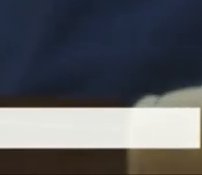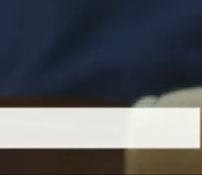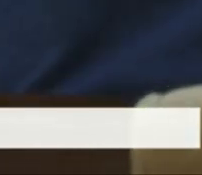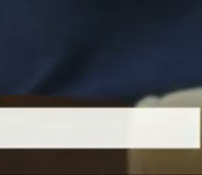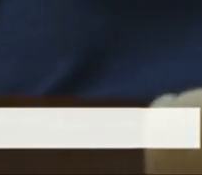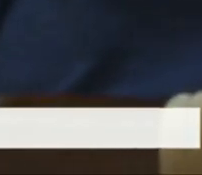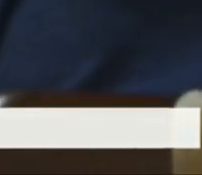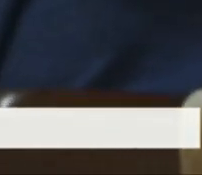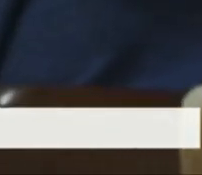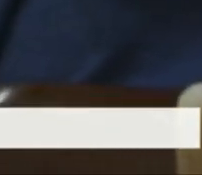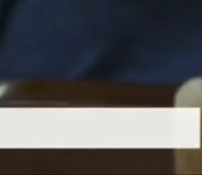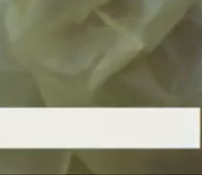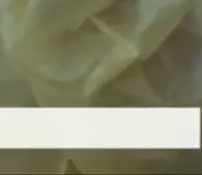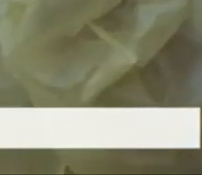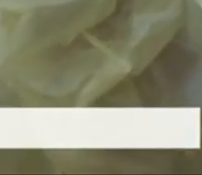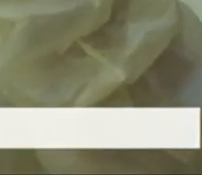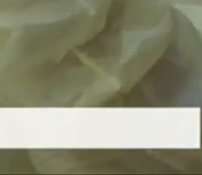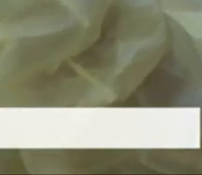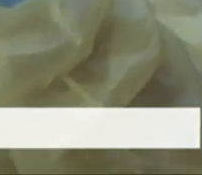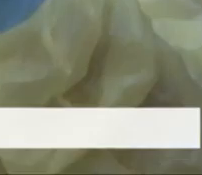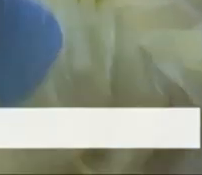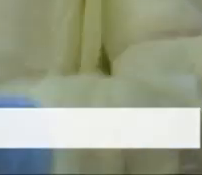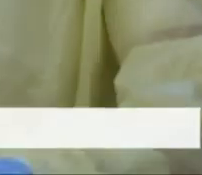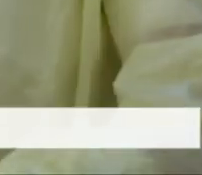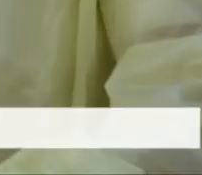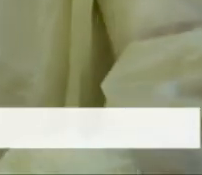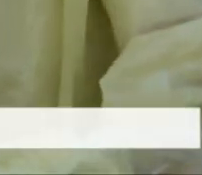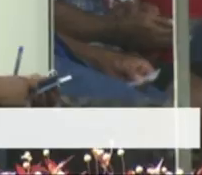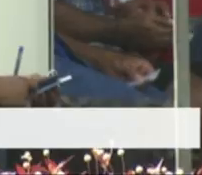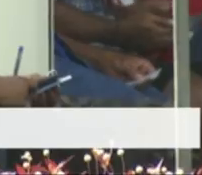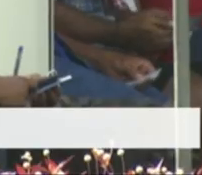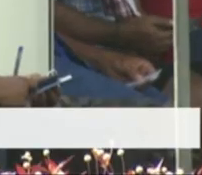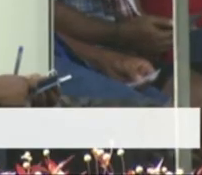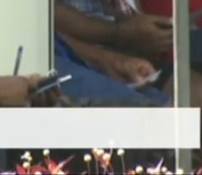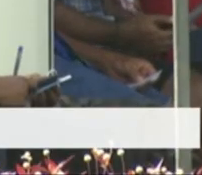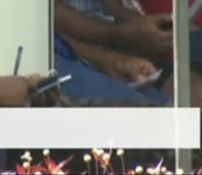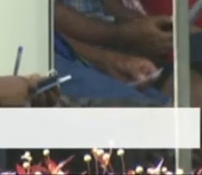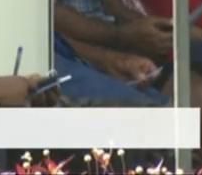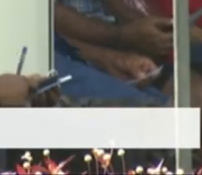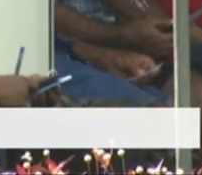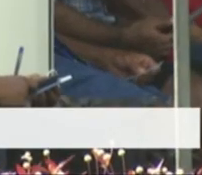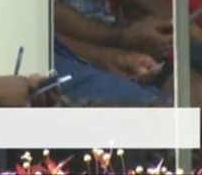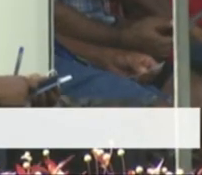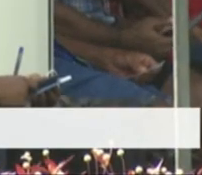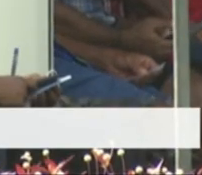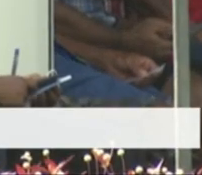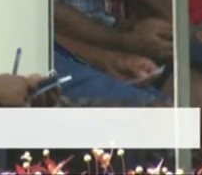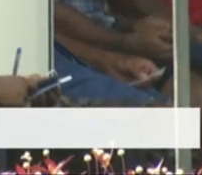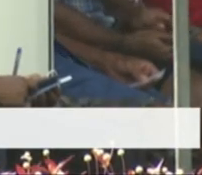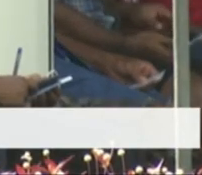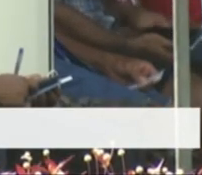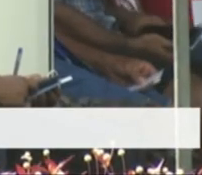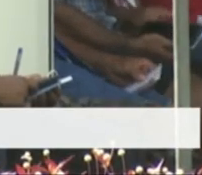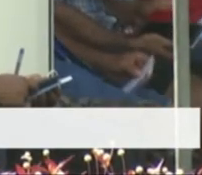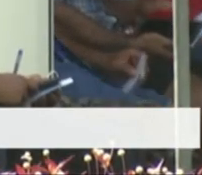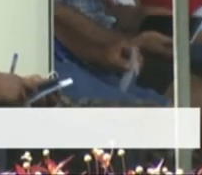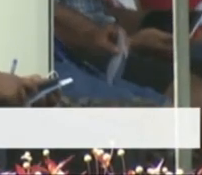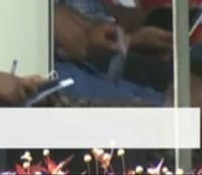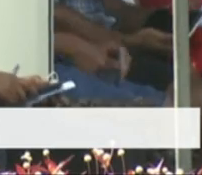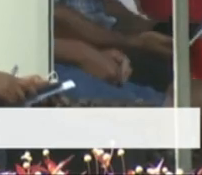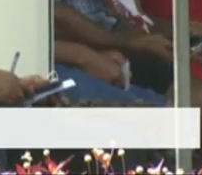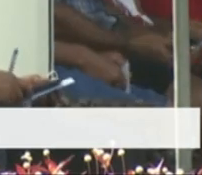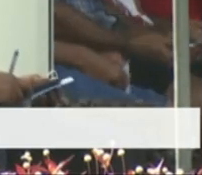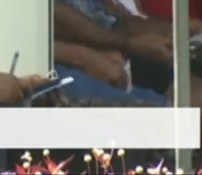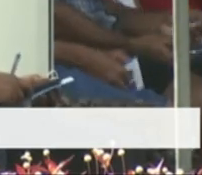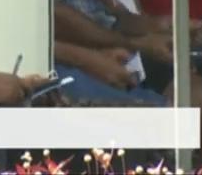the hotspot for the outbreak. Half the total infections and severely ill cases will emerge from the Lani to Nosori containment zone.